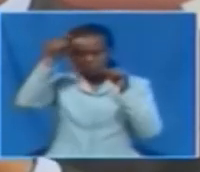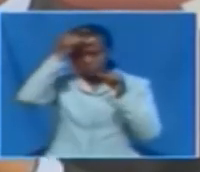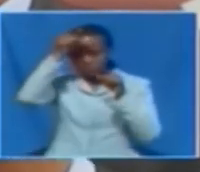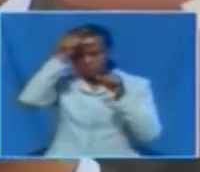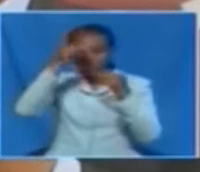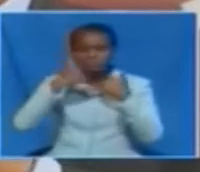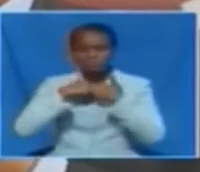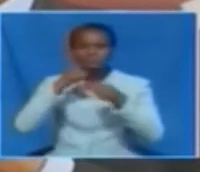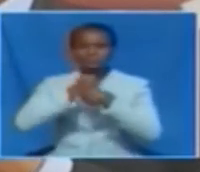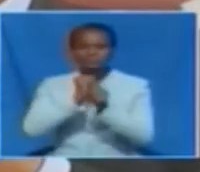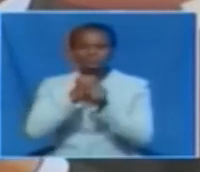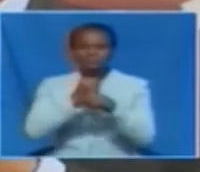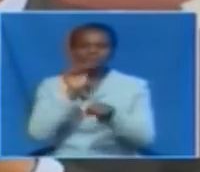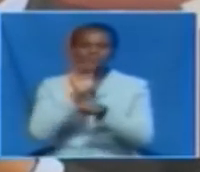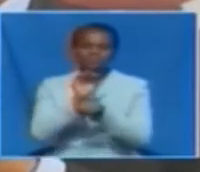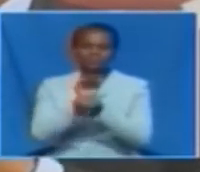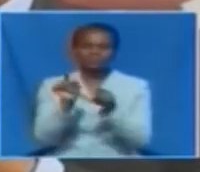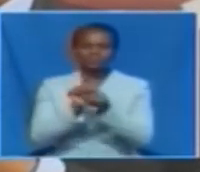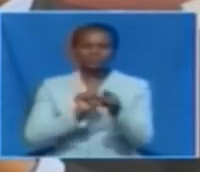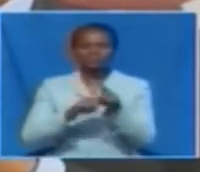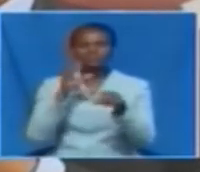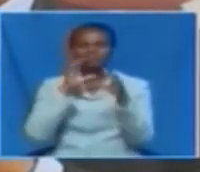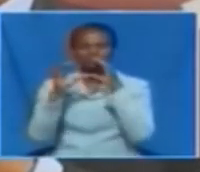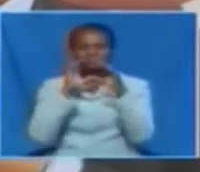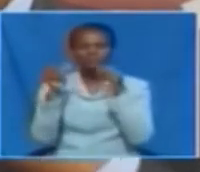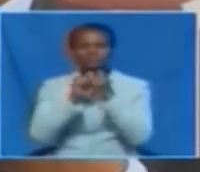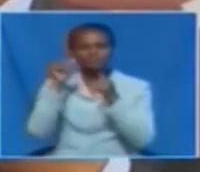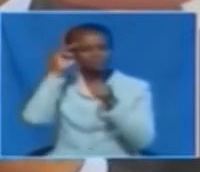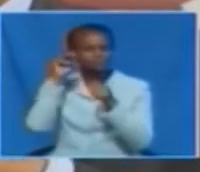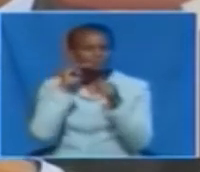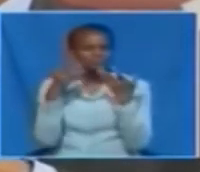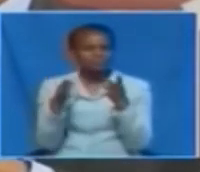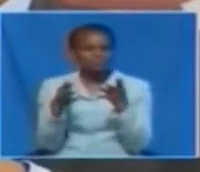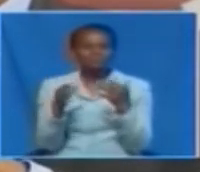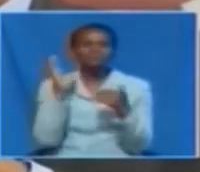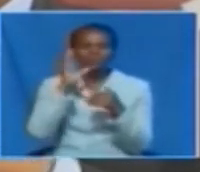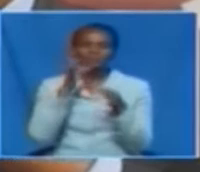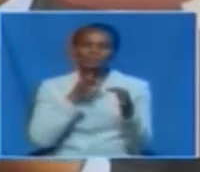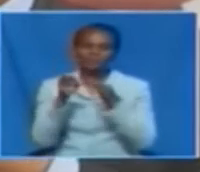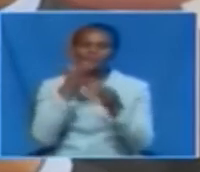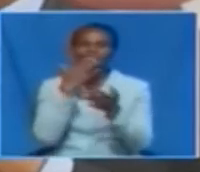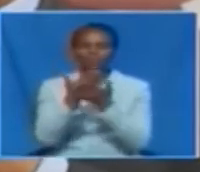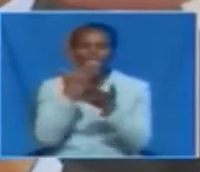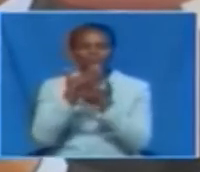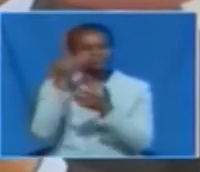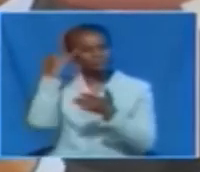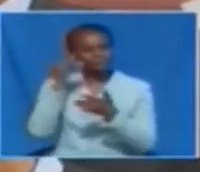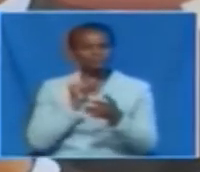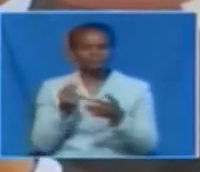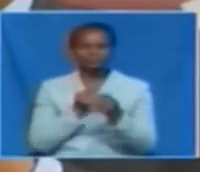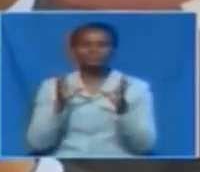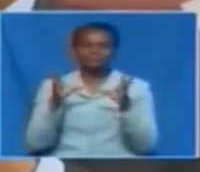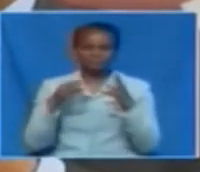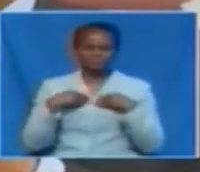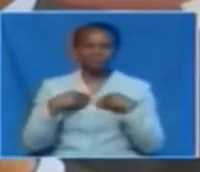made the statement. And of course, he communicated with me to explain to me that it would be a good idea for us to consider getting